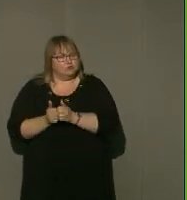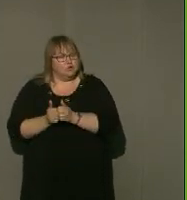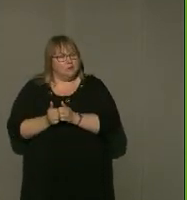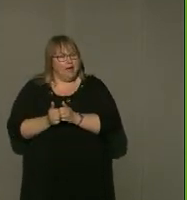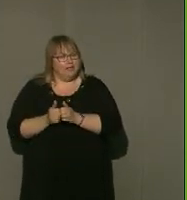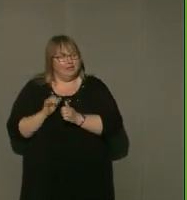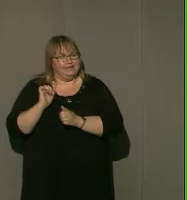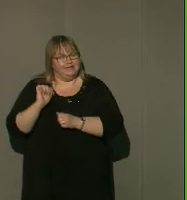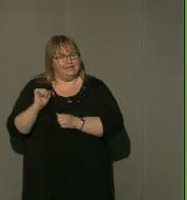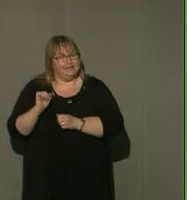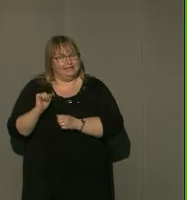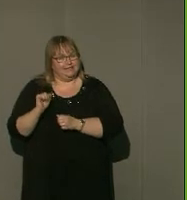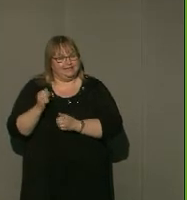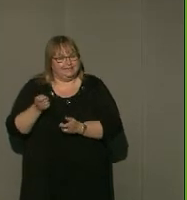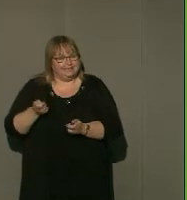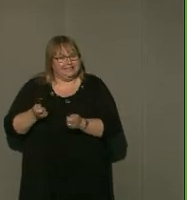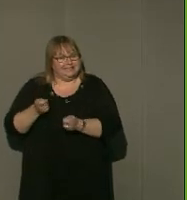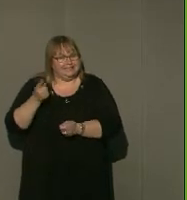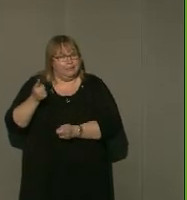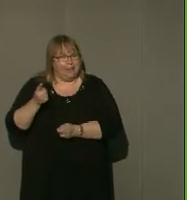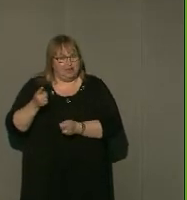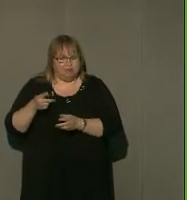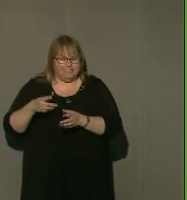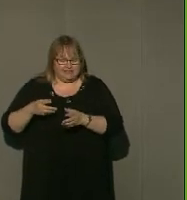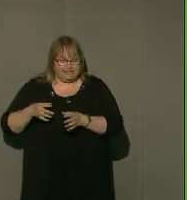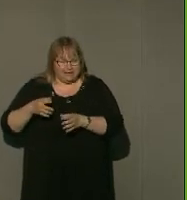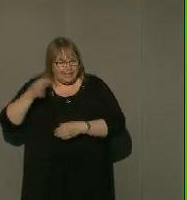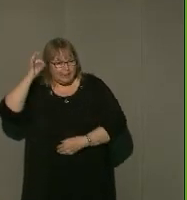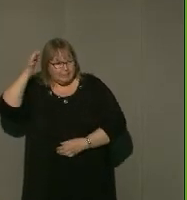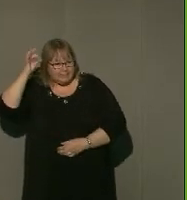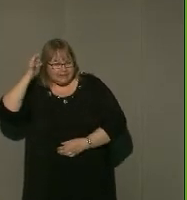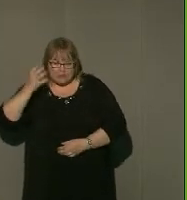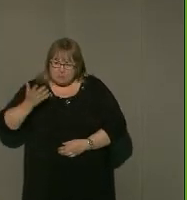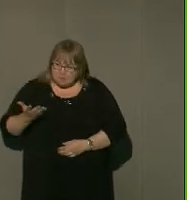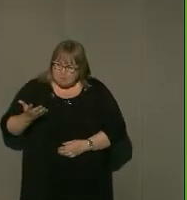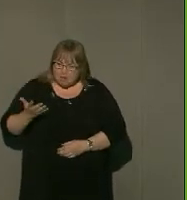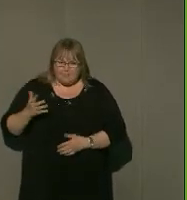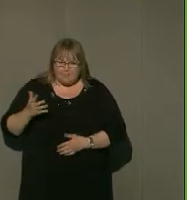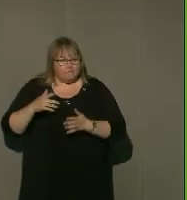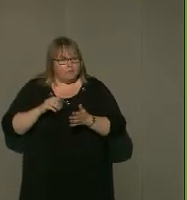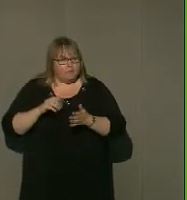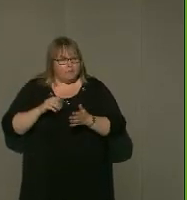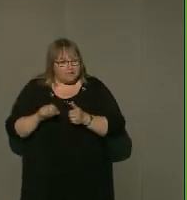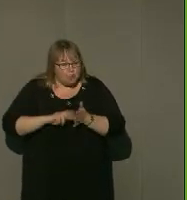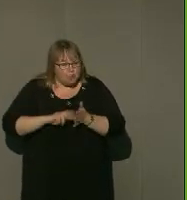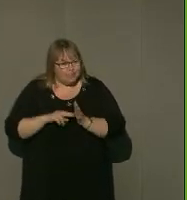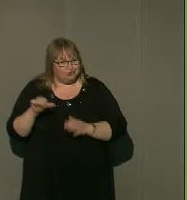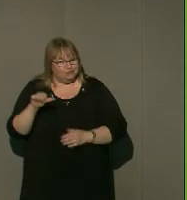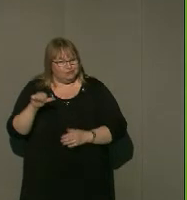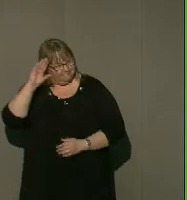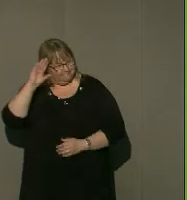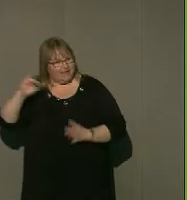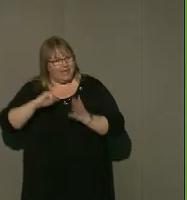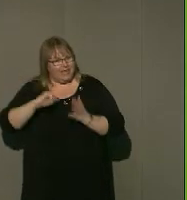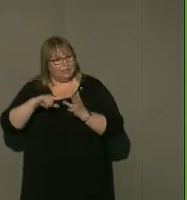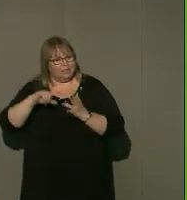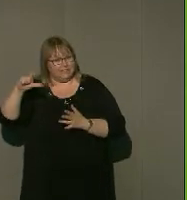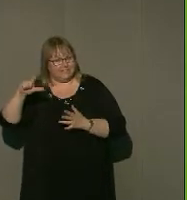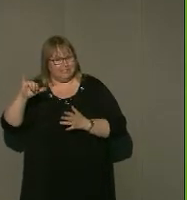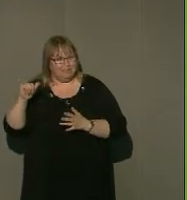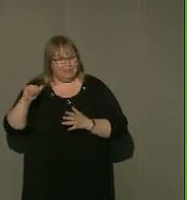committee, and therefore, had we got better organised, then SOC would have known about that and they may well have changed its